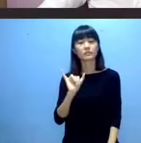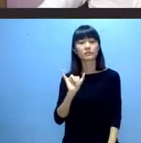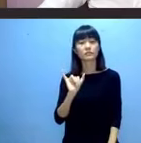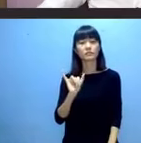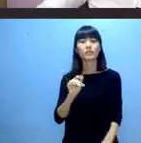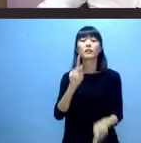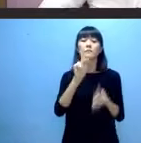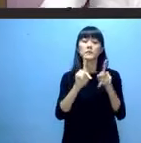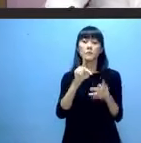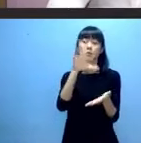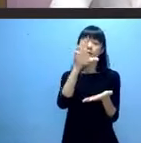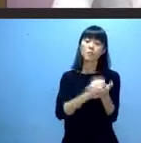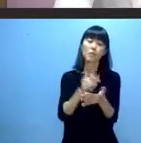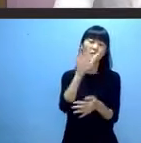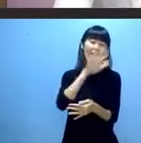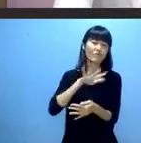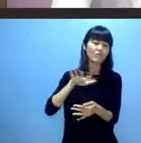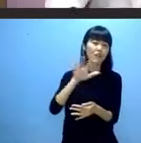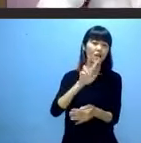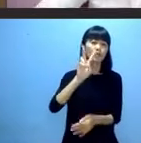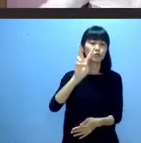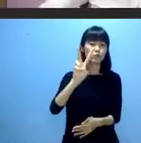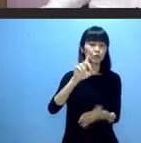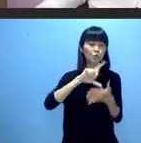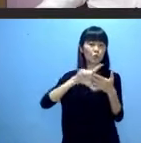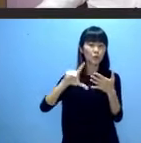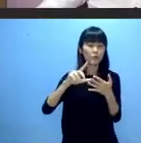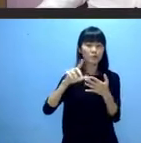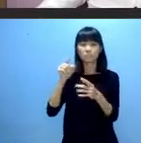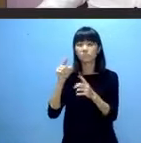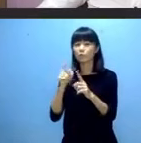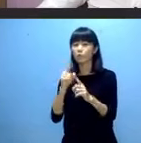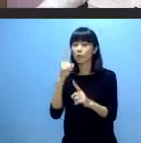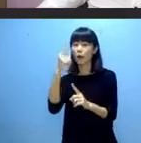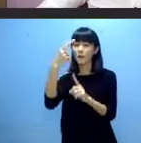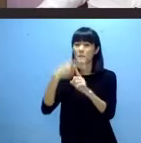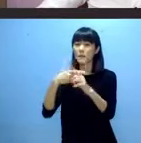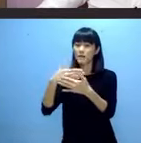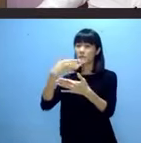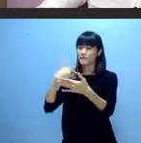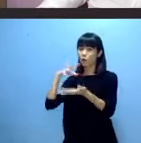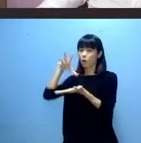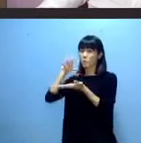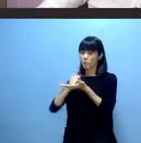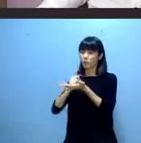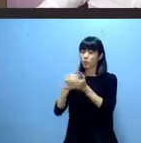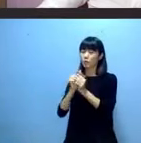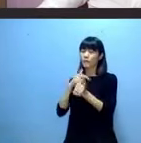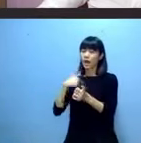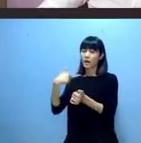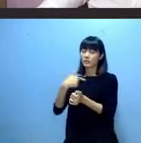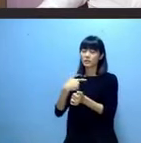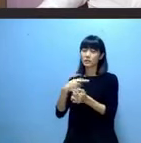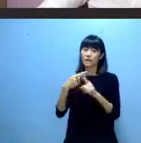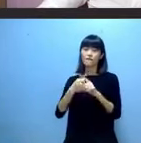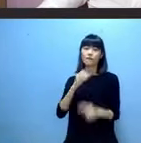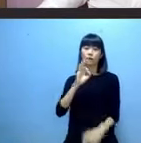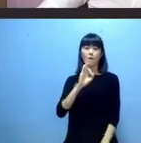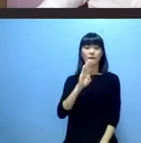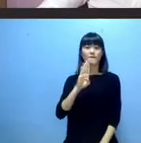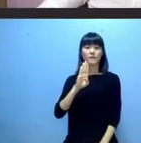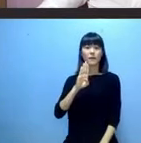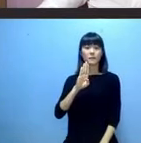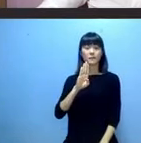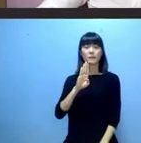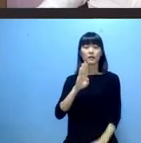book around 2 weeks to 1 month. That's kind of like the lead time that we work with. So from February onwards, it was starting to